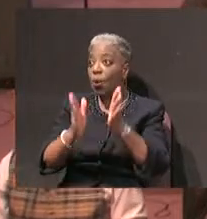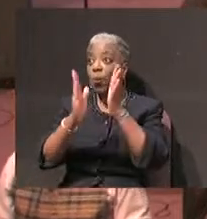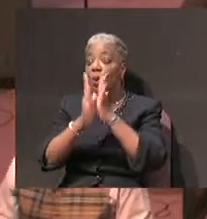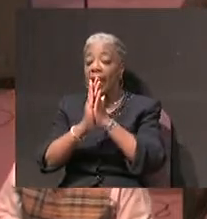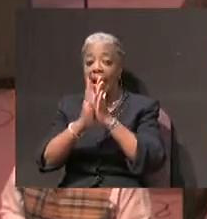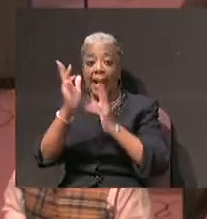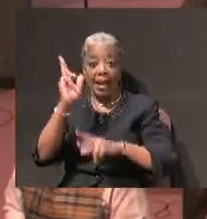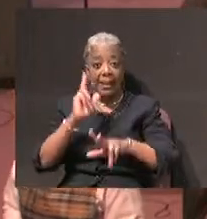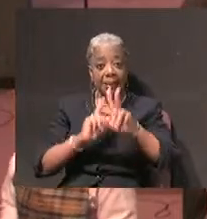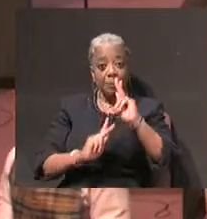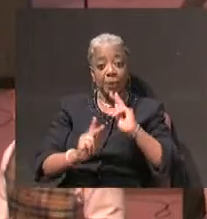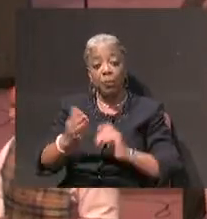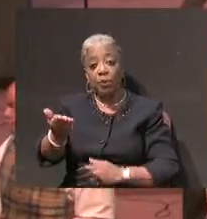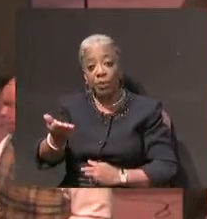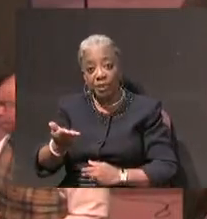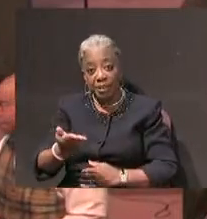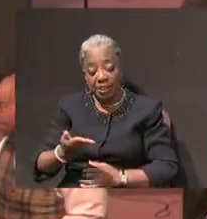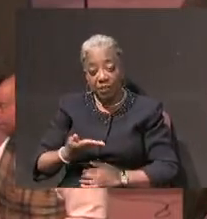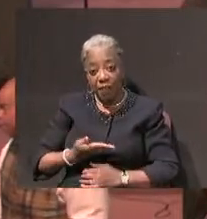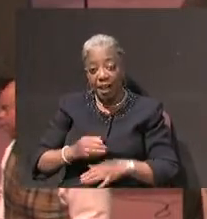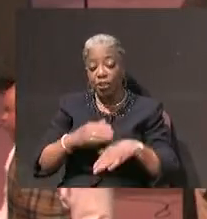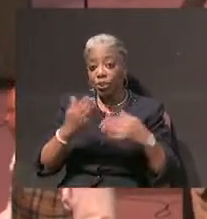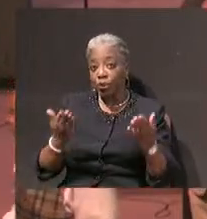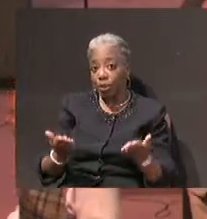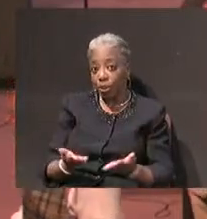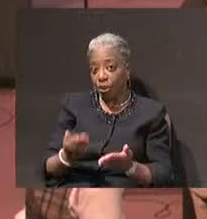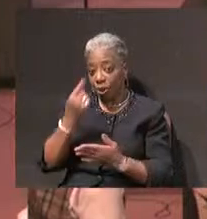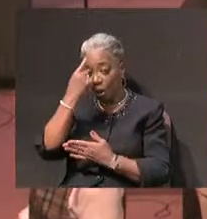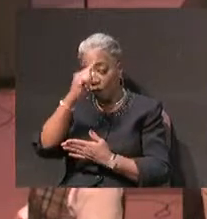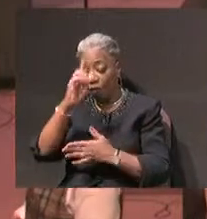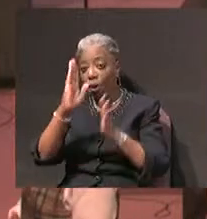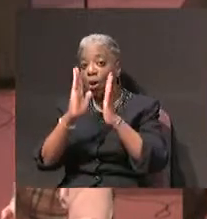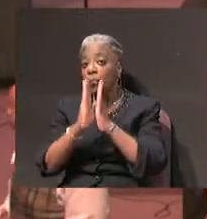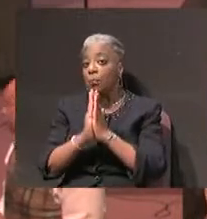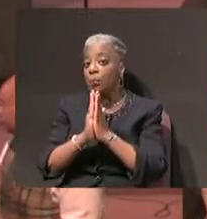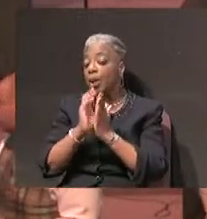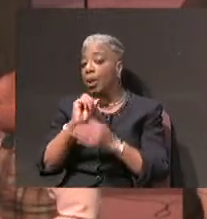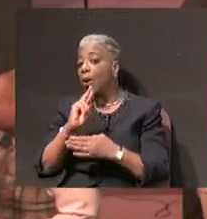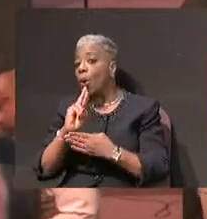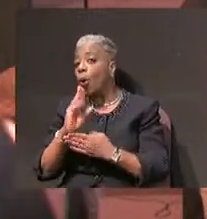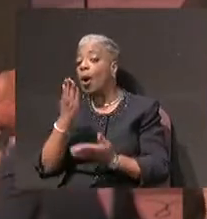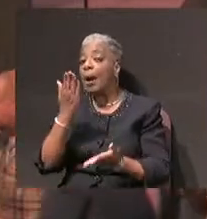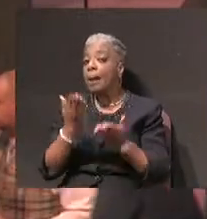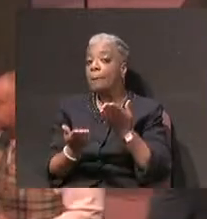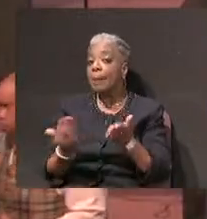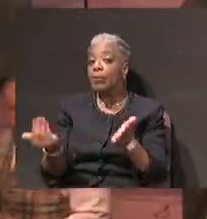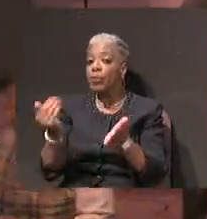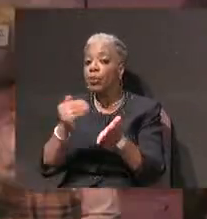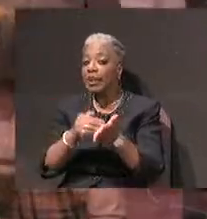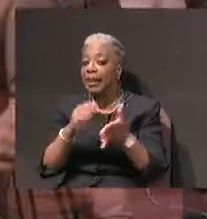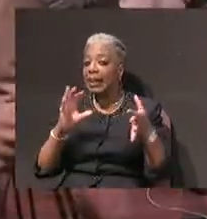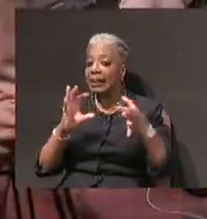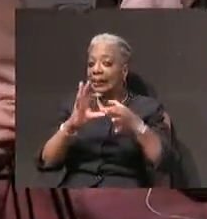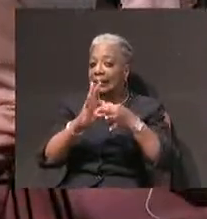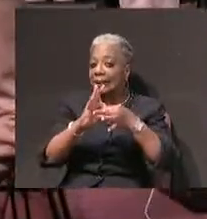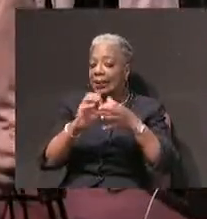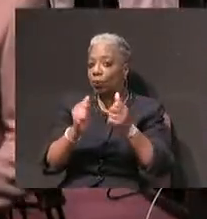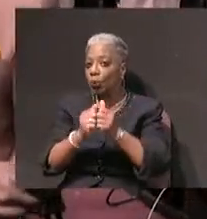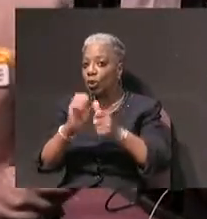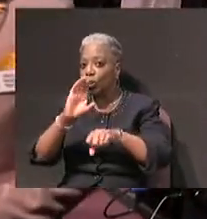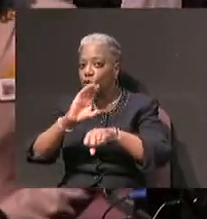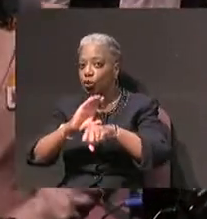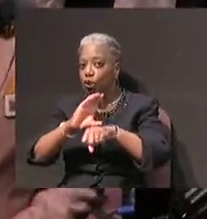This is your time. This is your moment to come down. Or maybe you just need to reconnect with the church or reconnect with